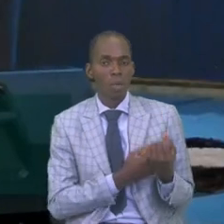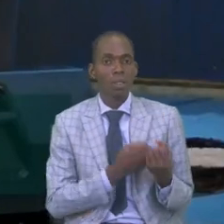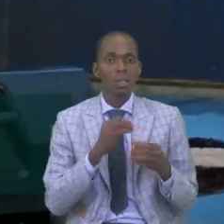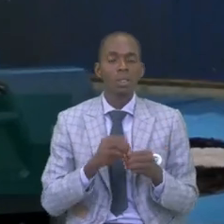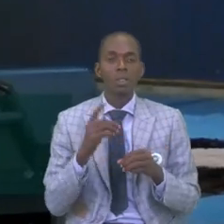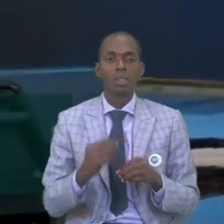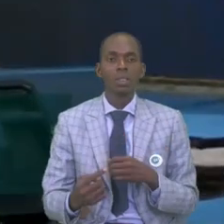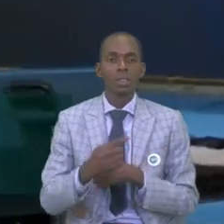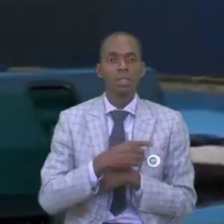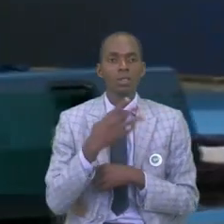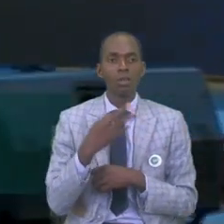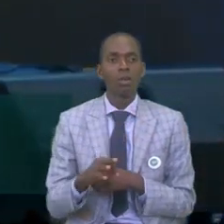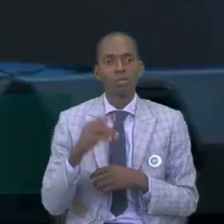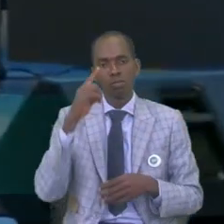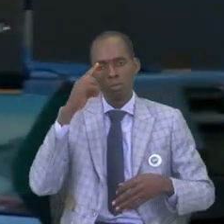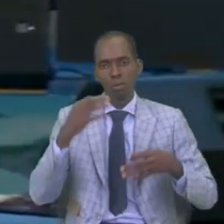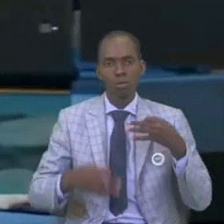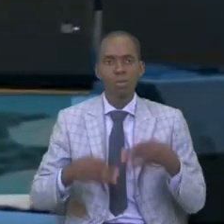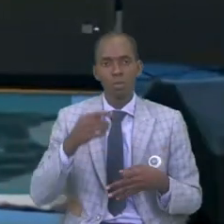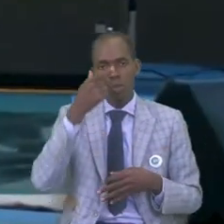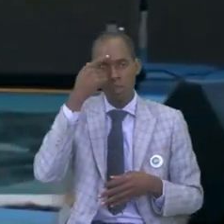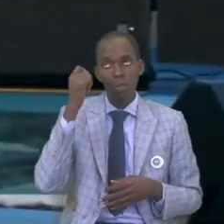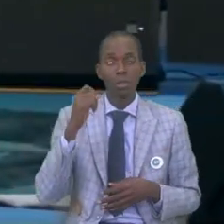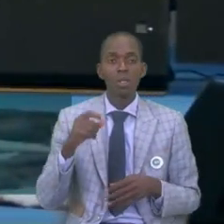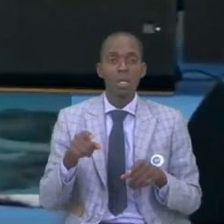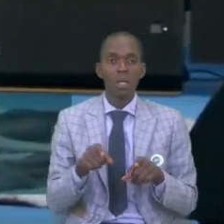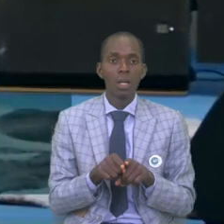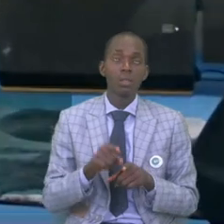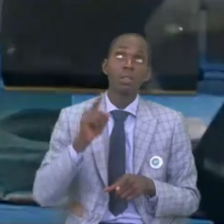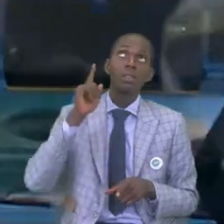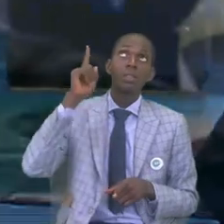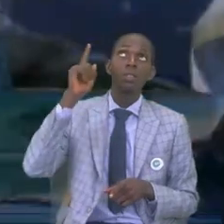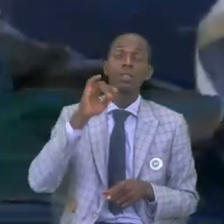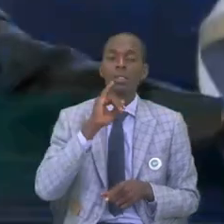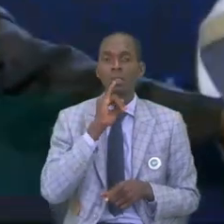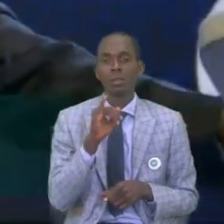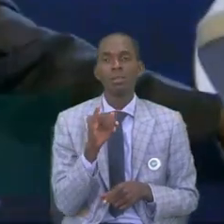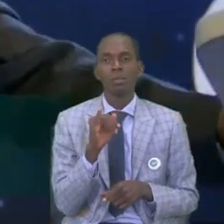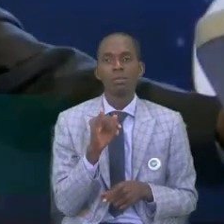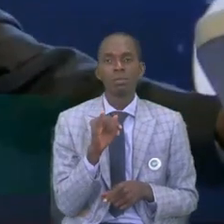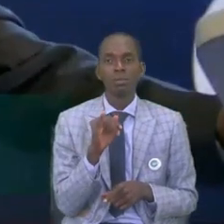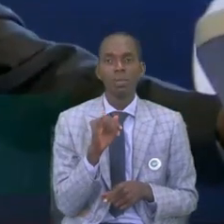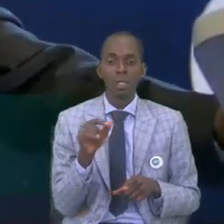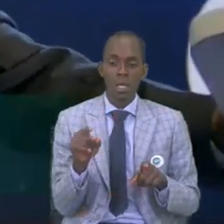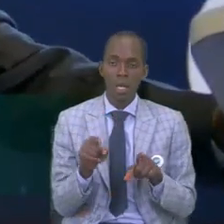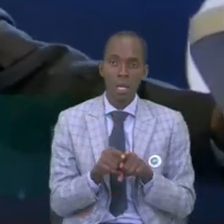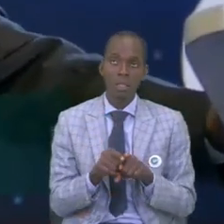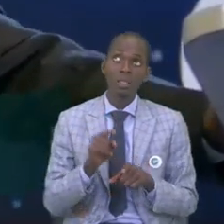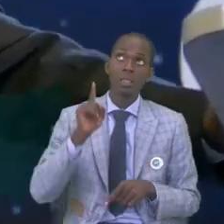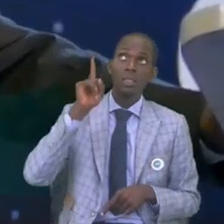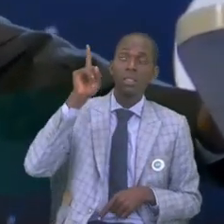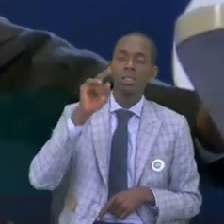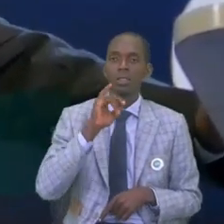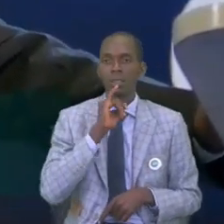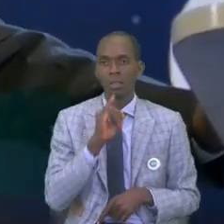of judgment. Look at this, look at this. Because as he is, as he is,